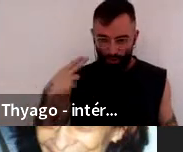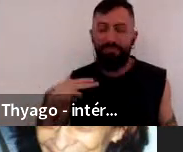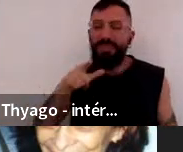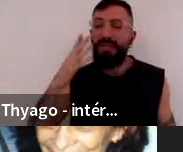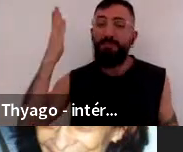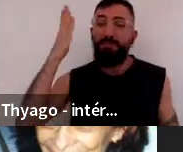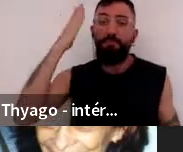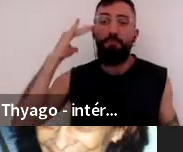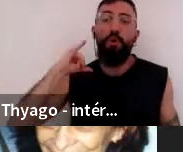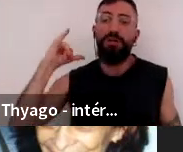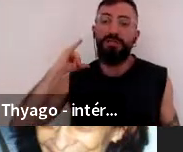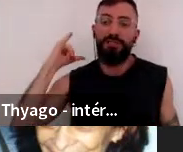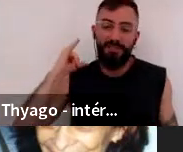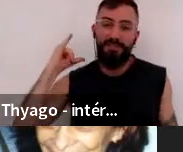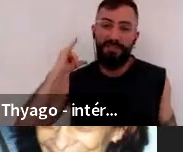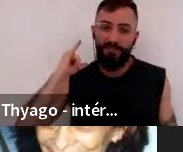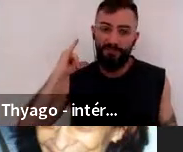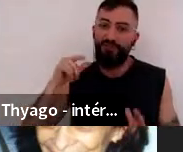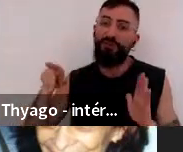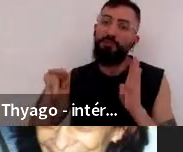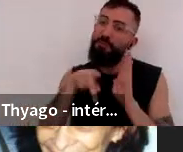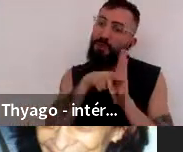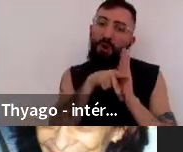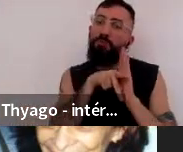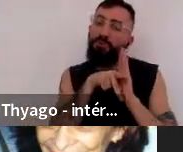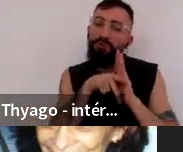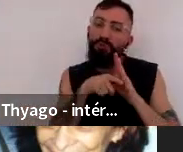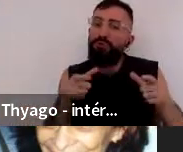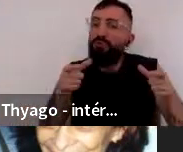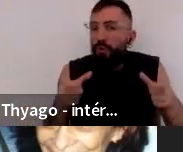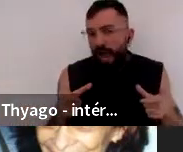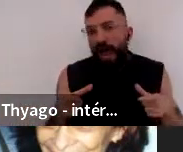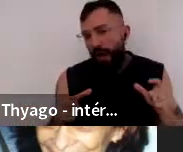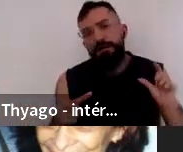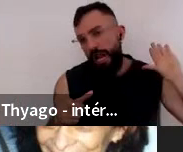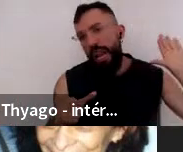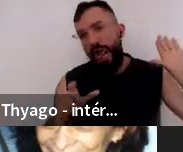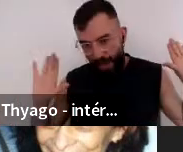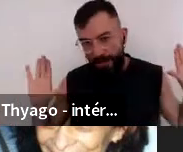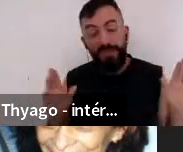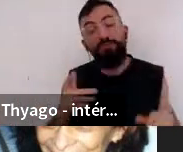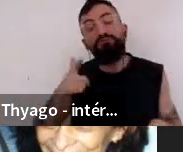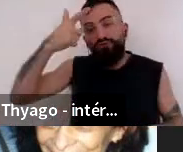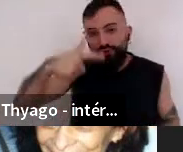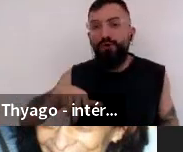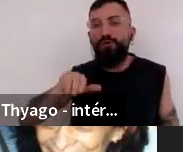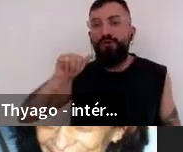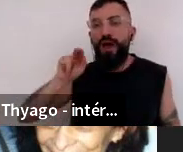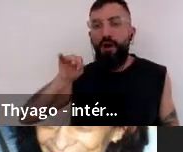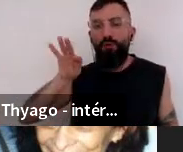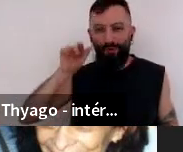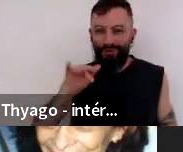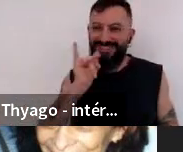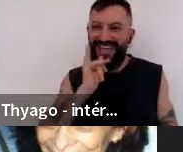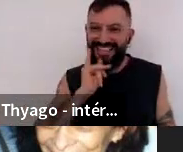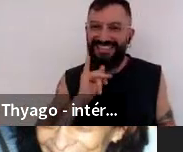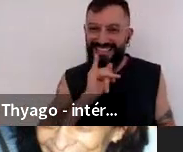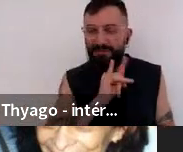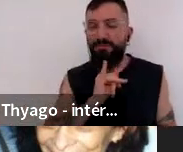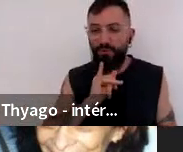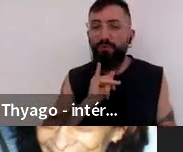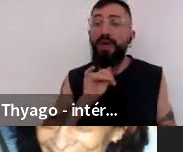in an area, in a place. So again, Augusta would be